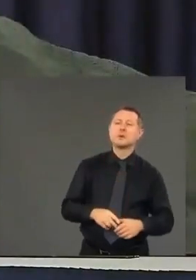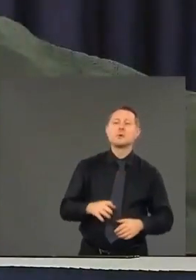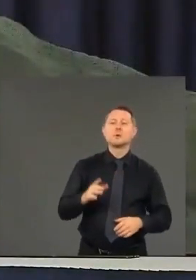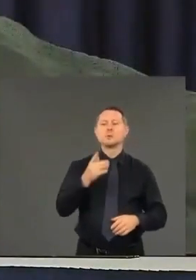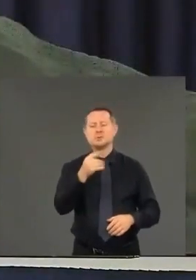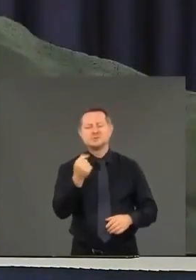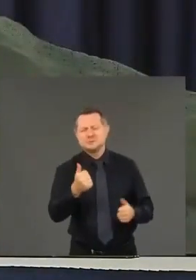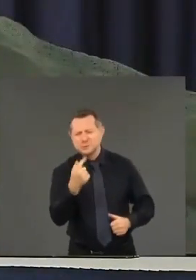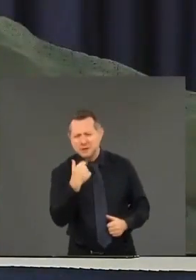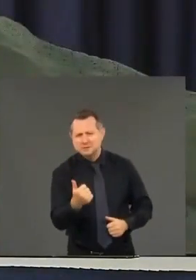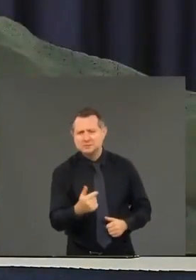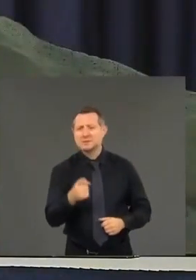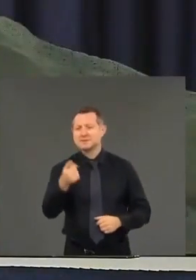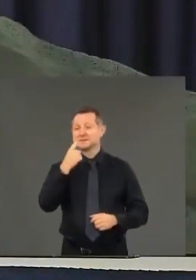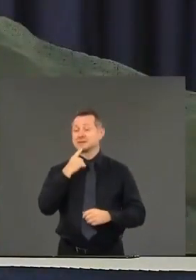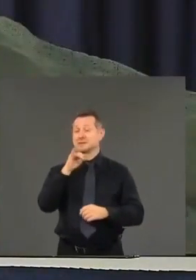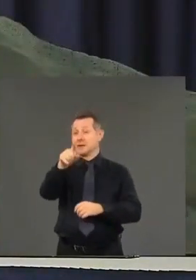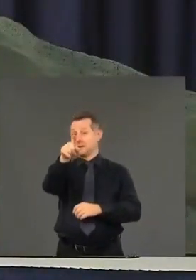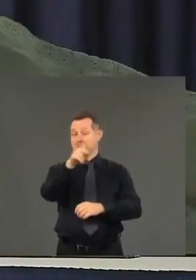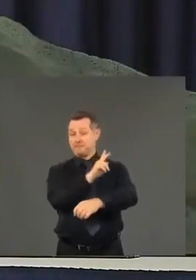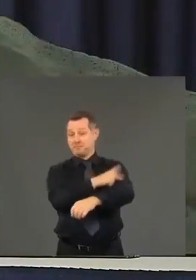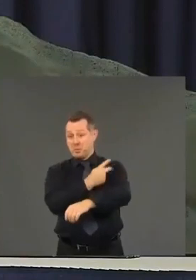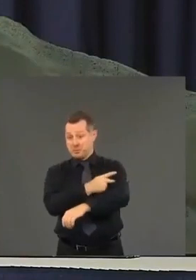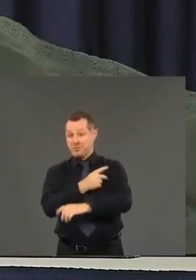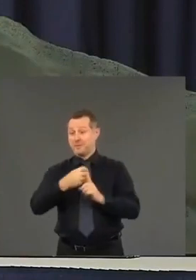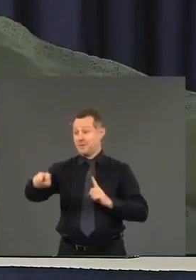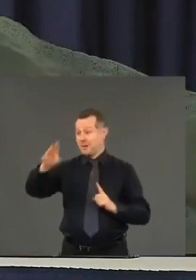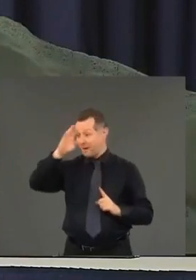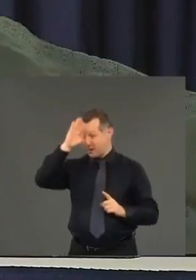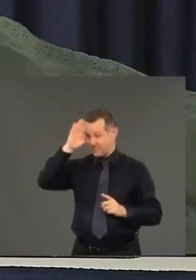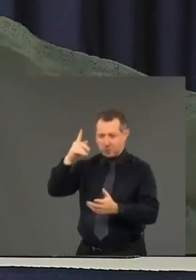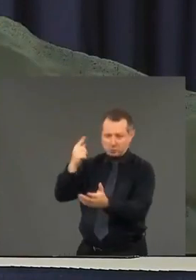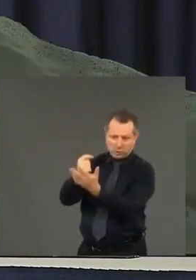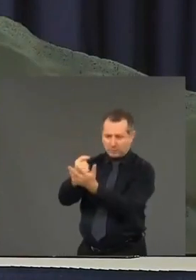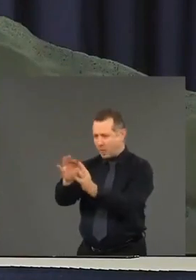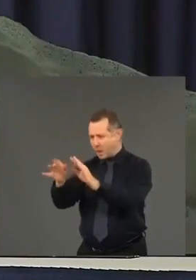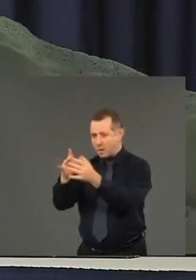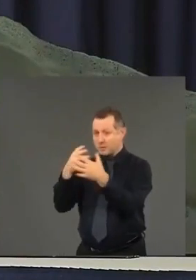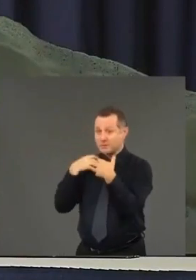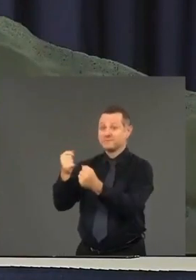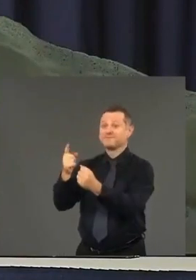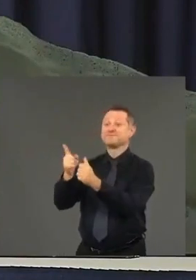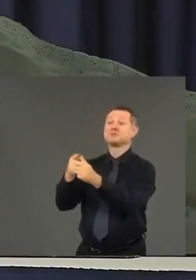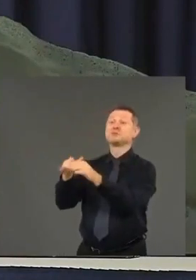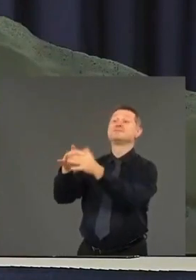that patients who went to hospitals for treatment were initially put back